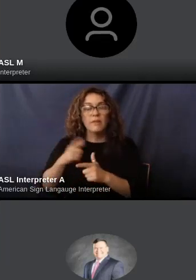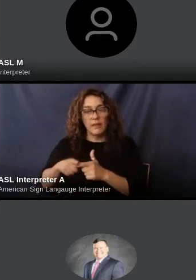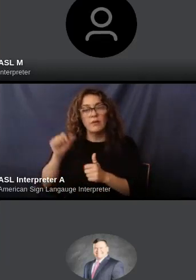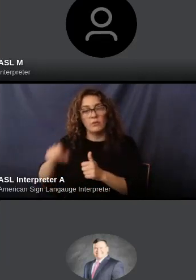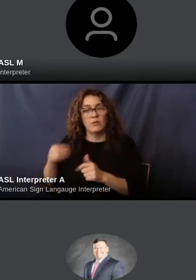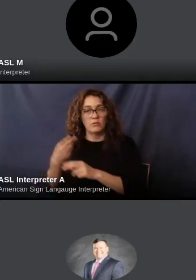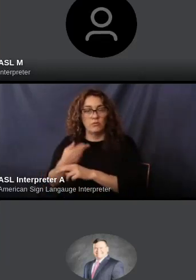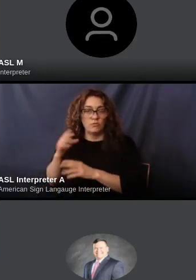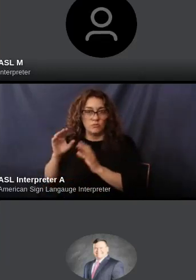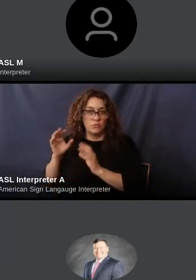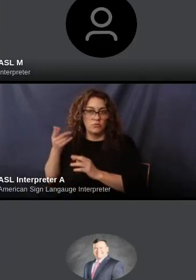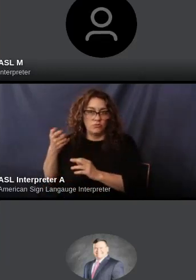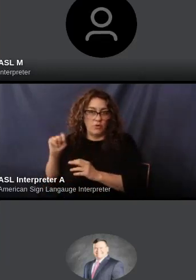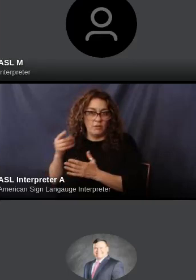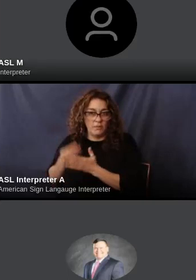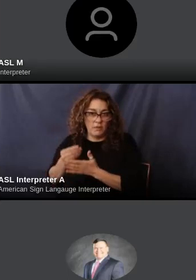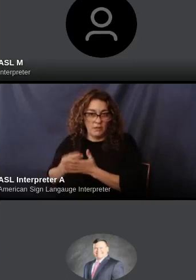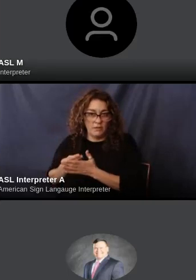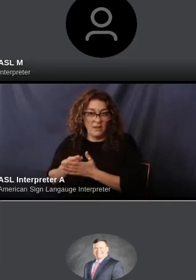point.